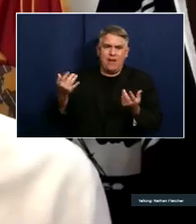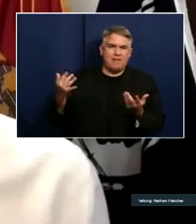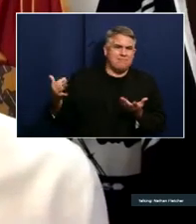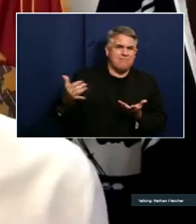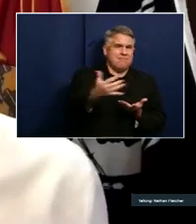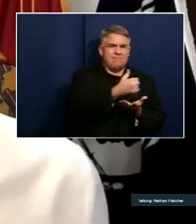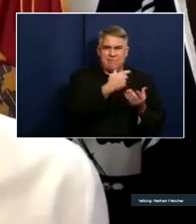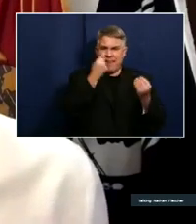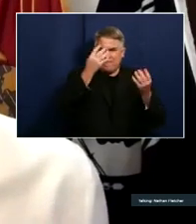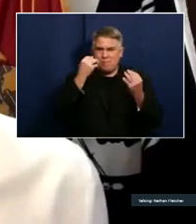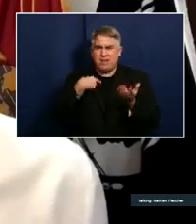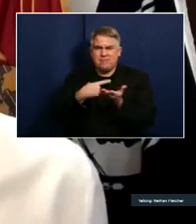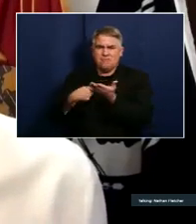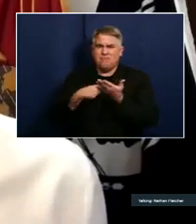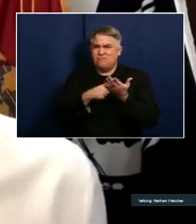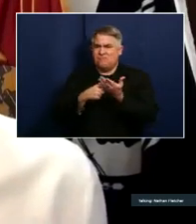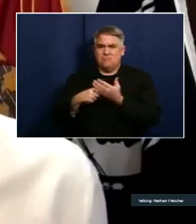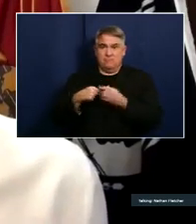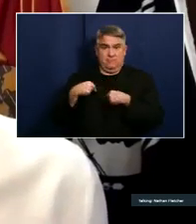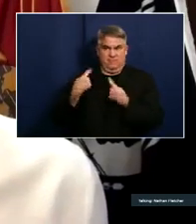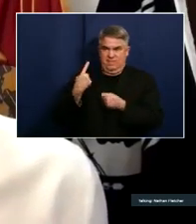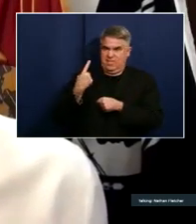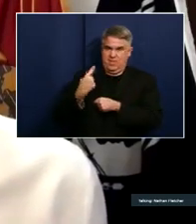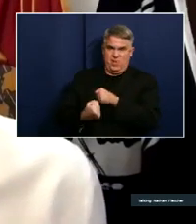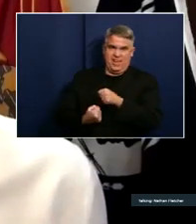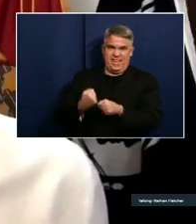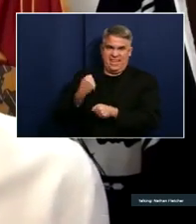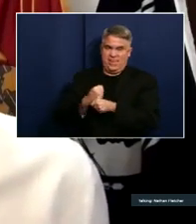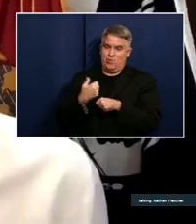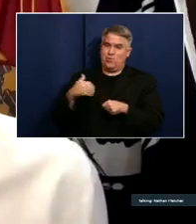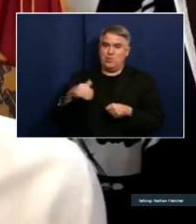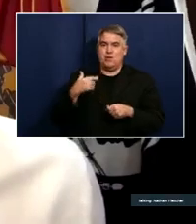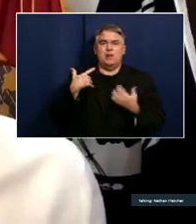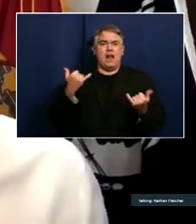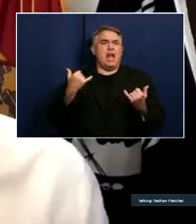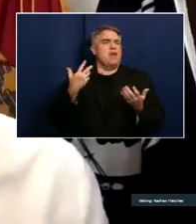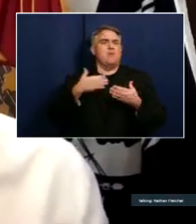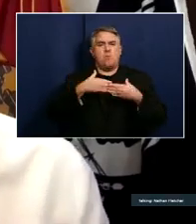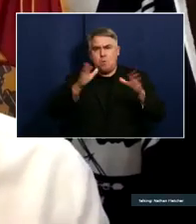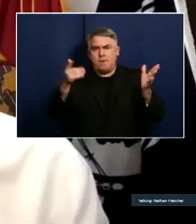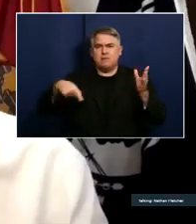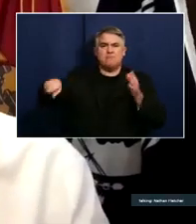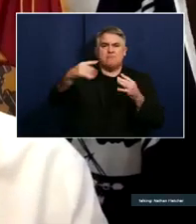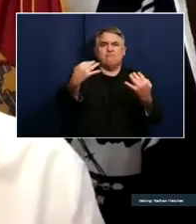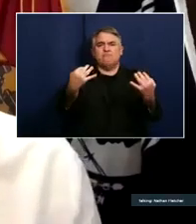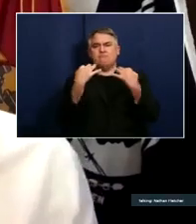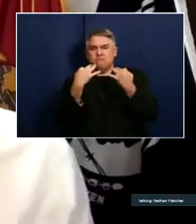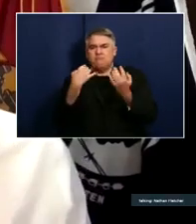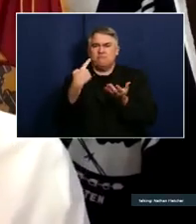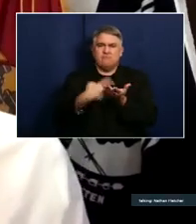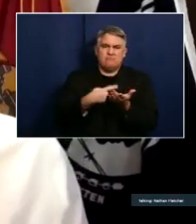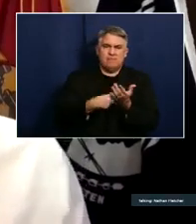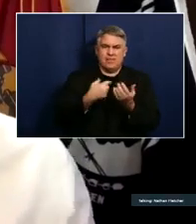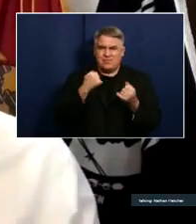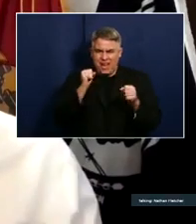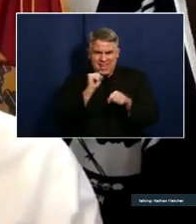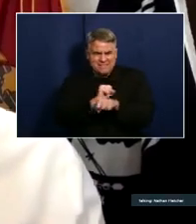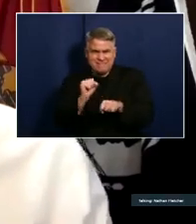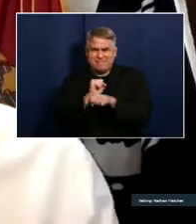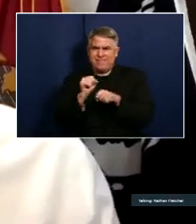year now, since we declared a public health state of emergency, we have worked tirelessly to try and provide the public information